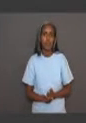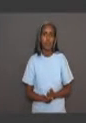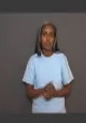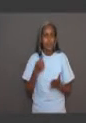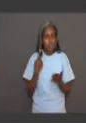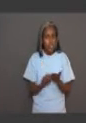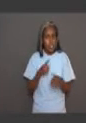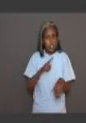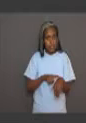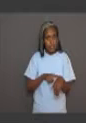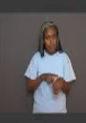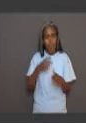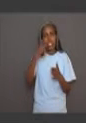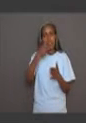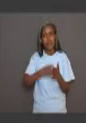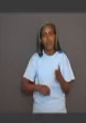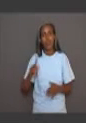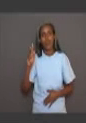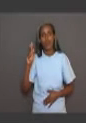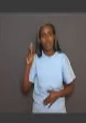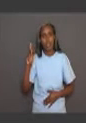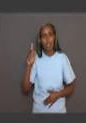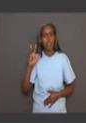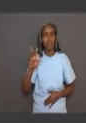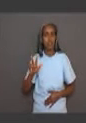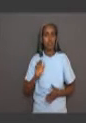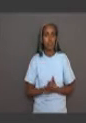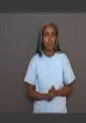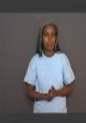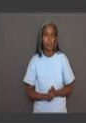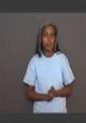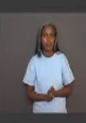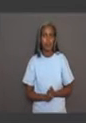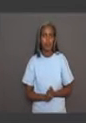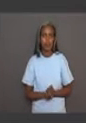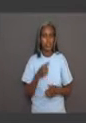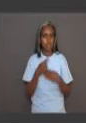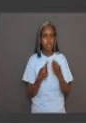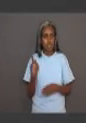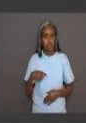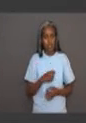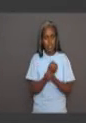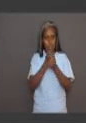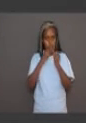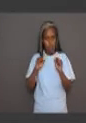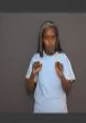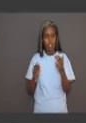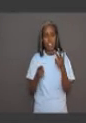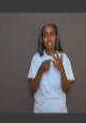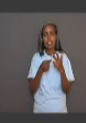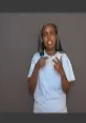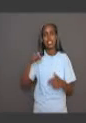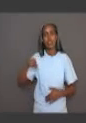This time, the value of k is 3. Since we are solving for the